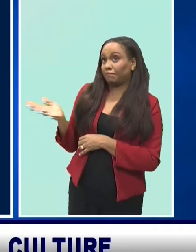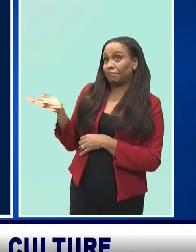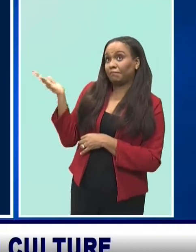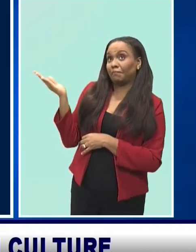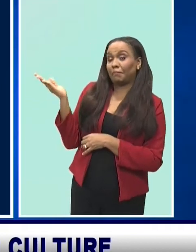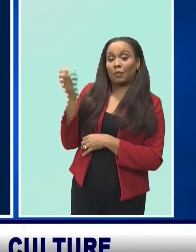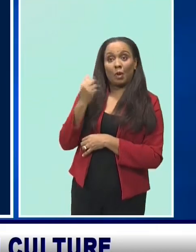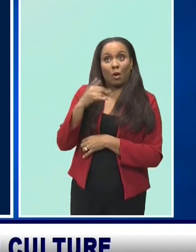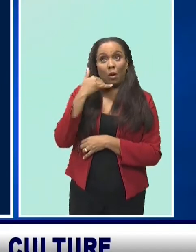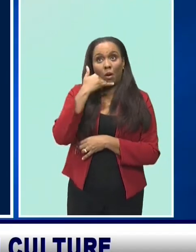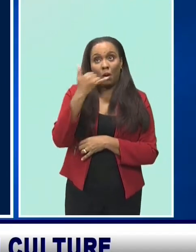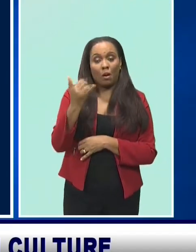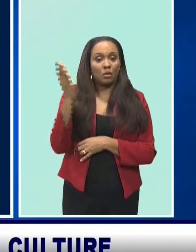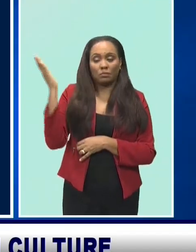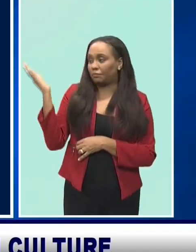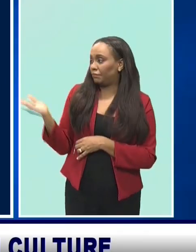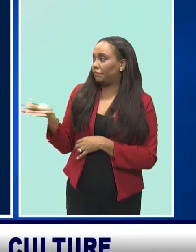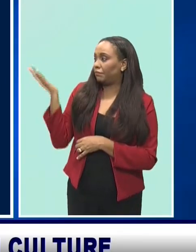a call at